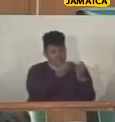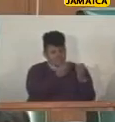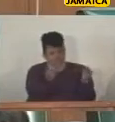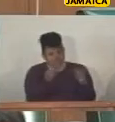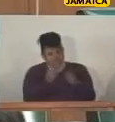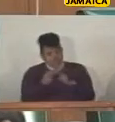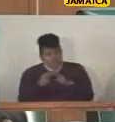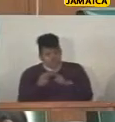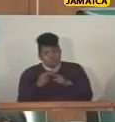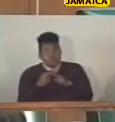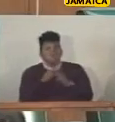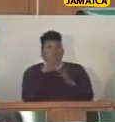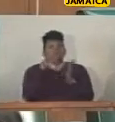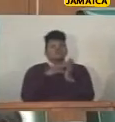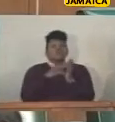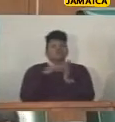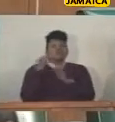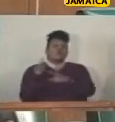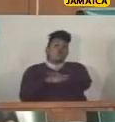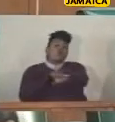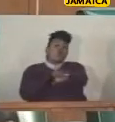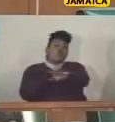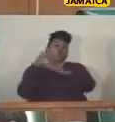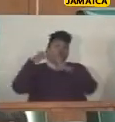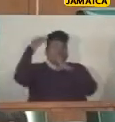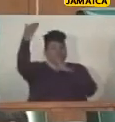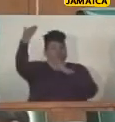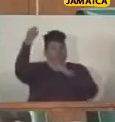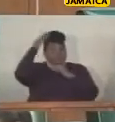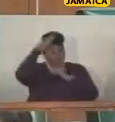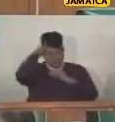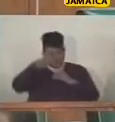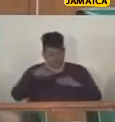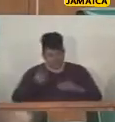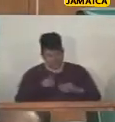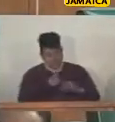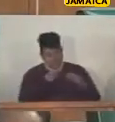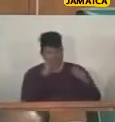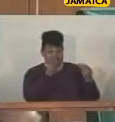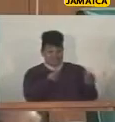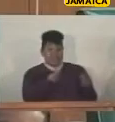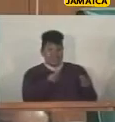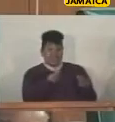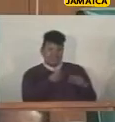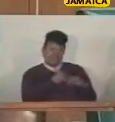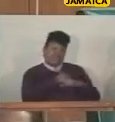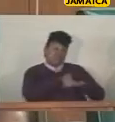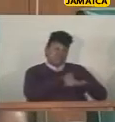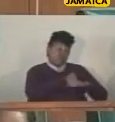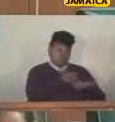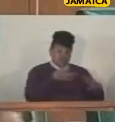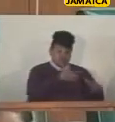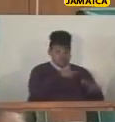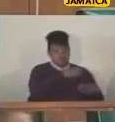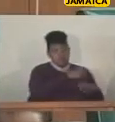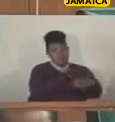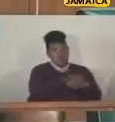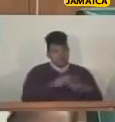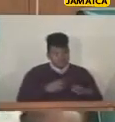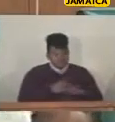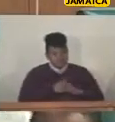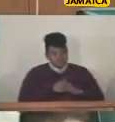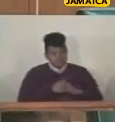medium term, and in the long term. And we're giving the security forces the powers.